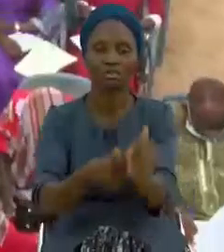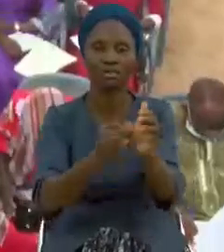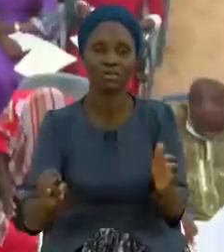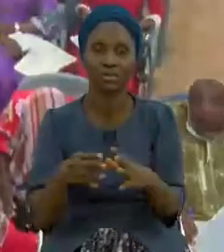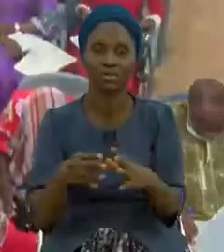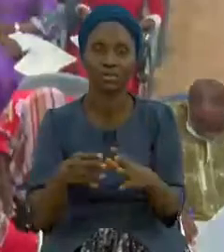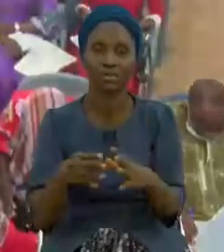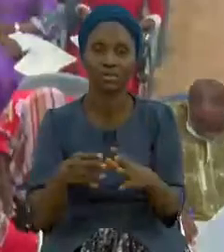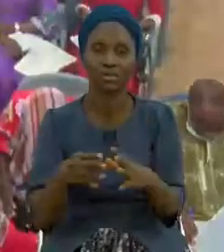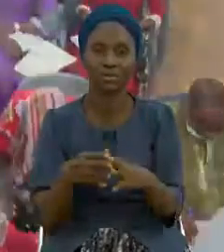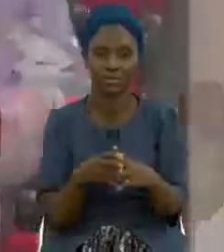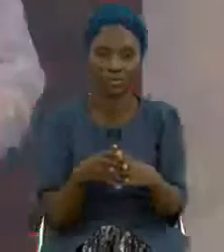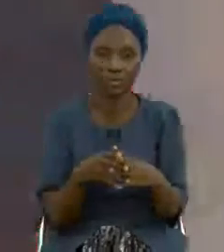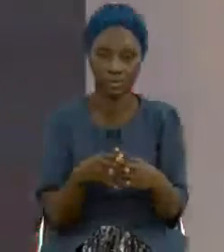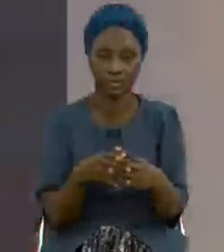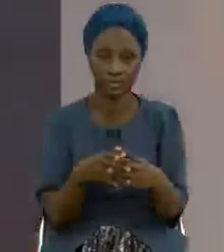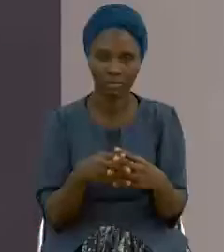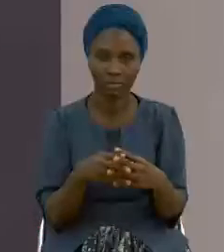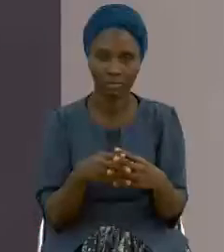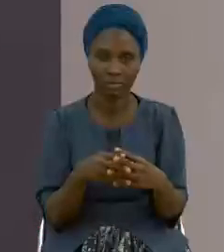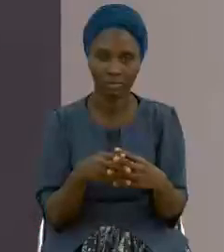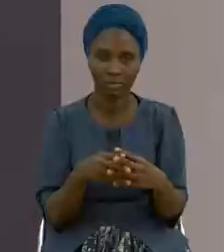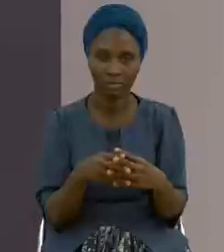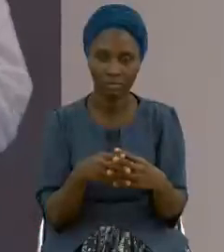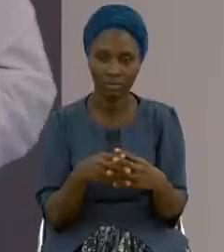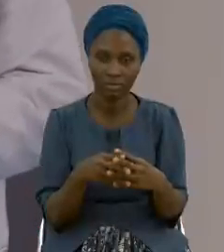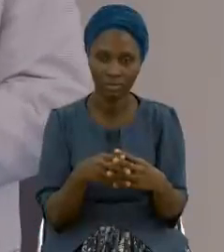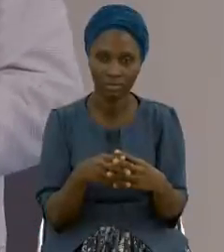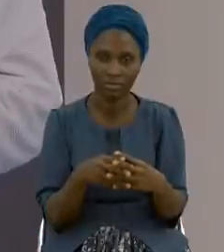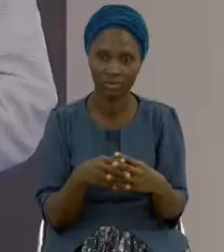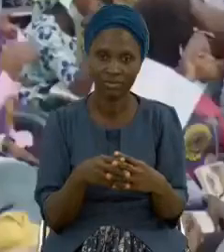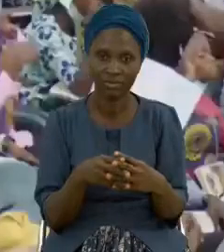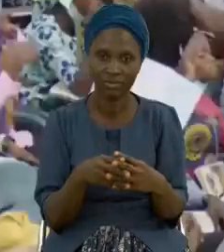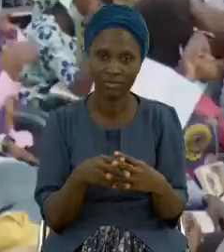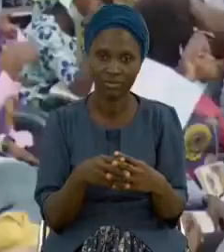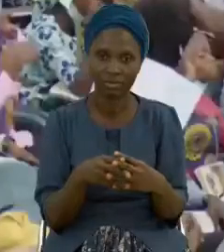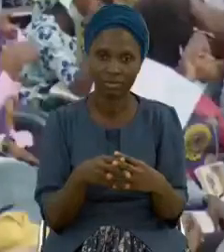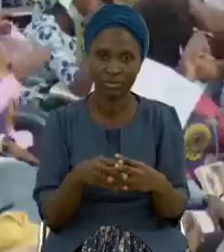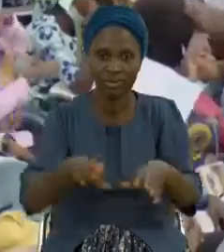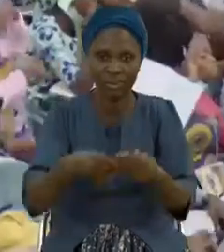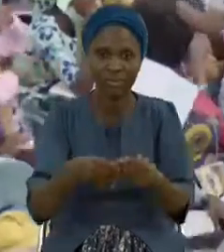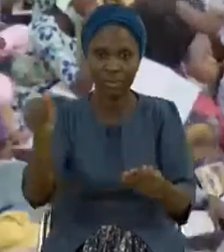Give an amen that will bring manifestation.